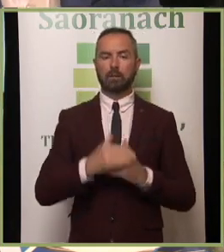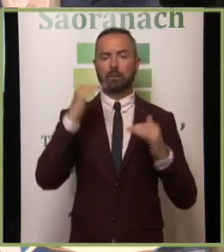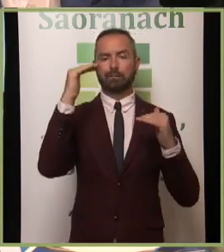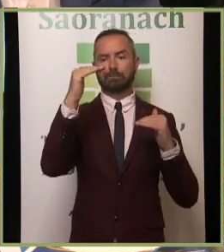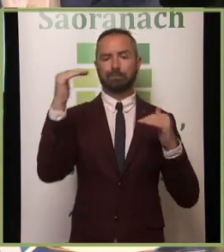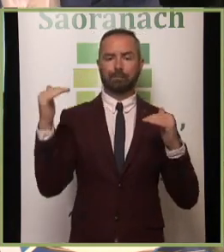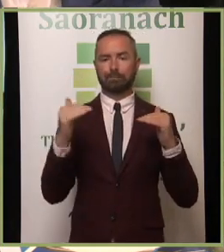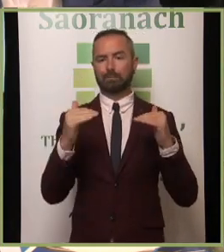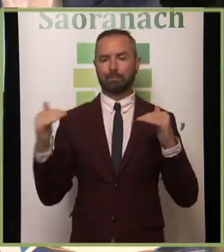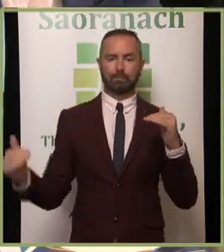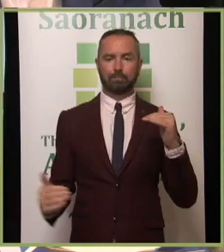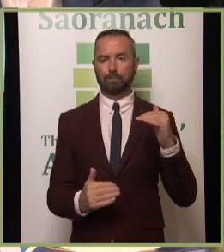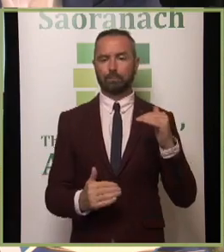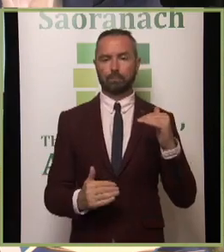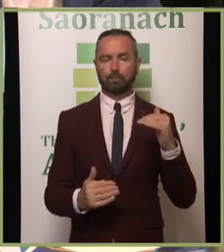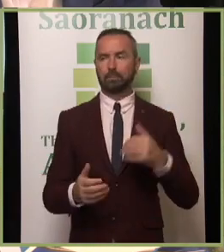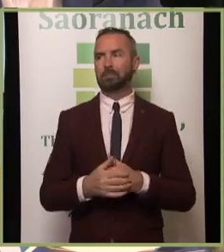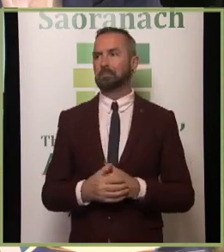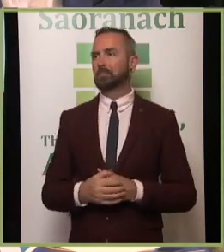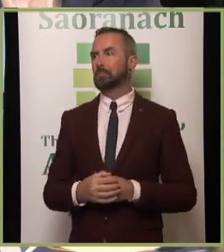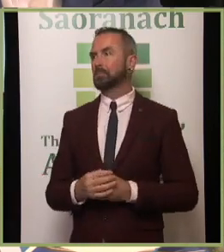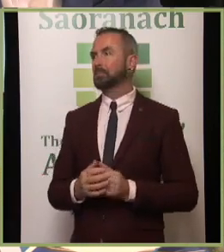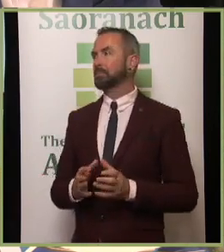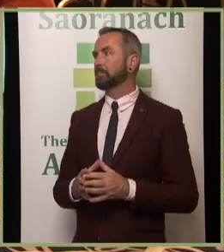the order I would see in it. Robert?